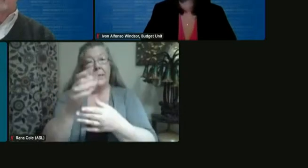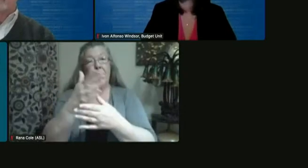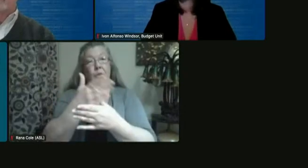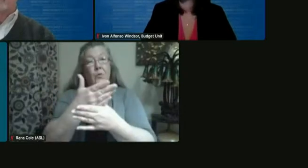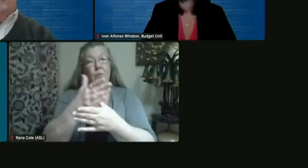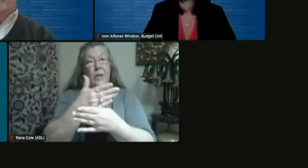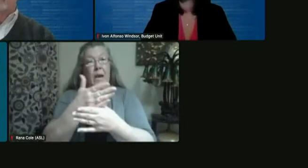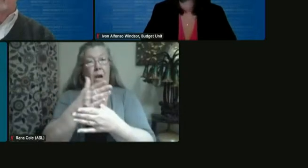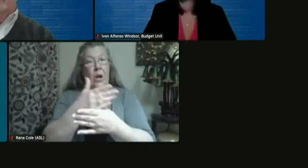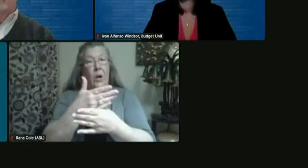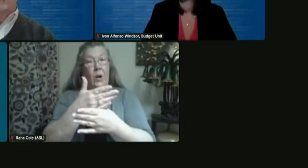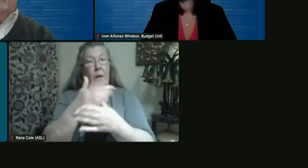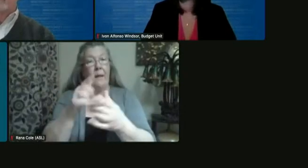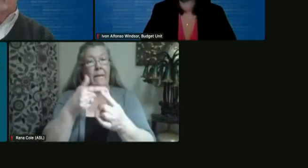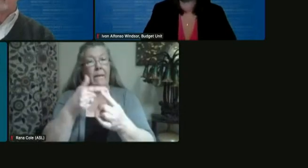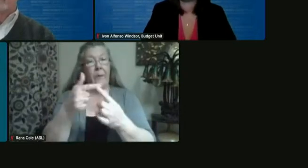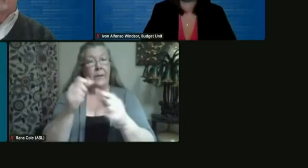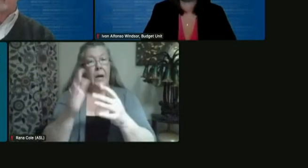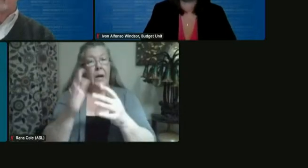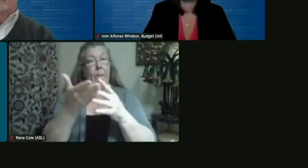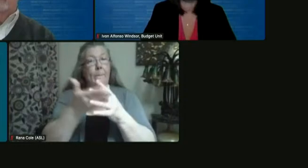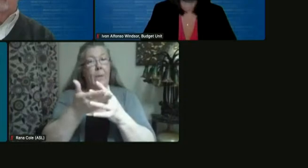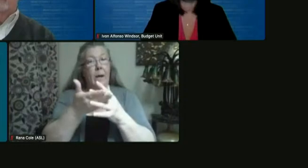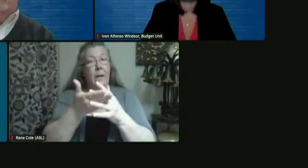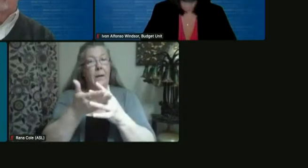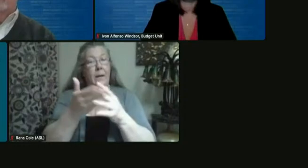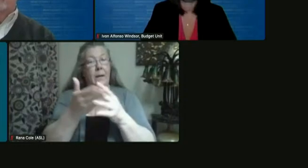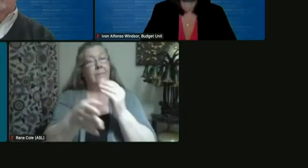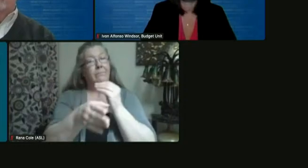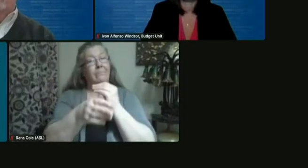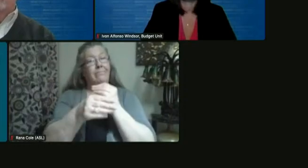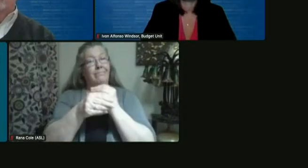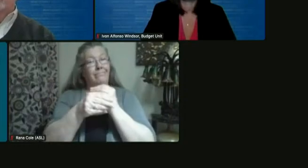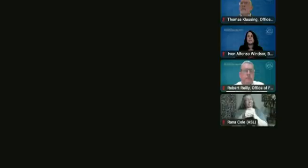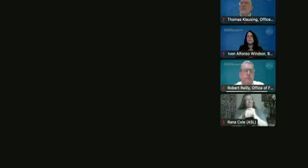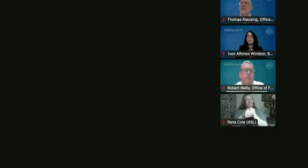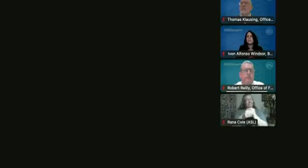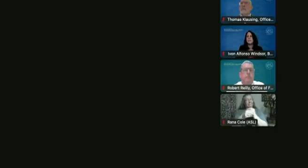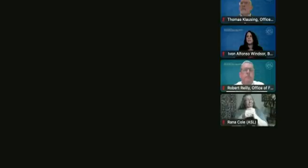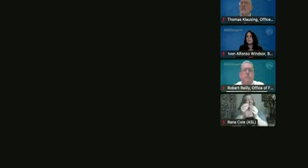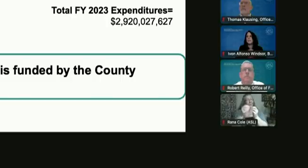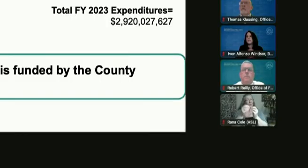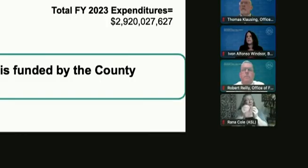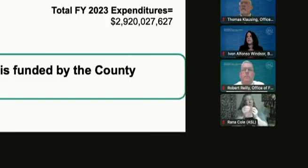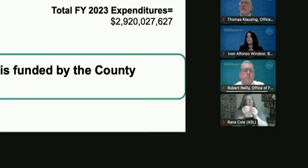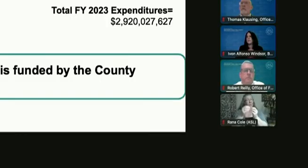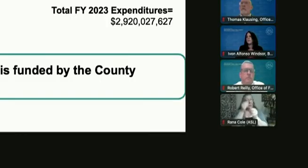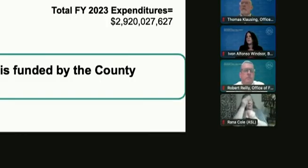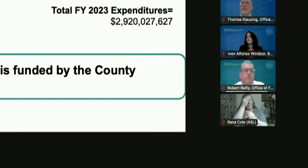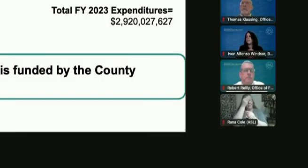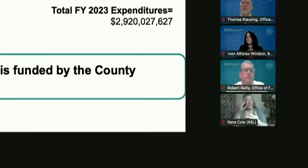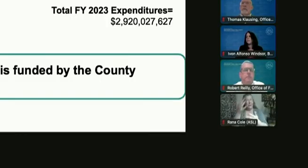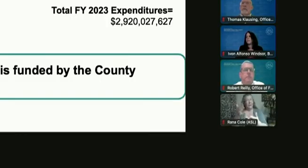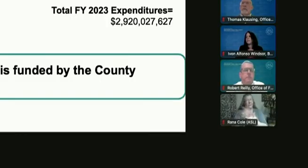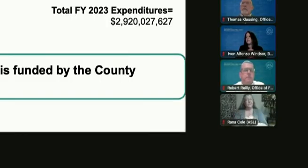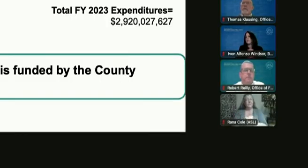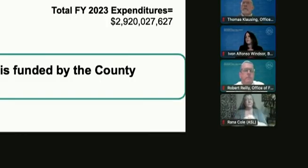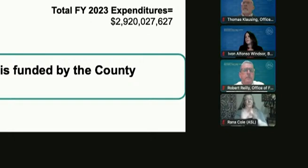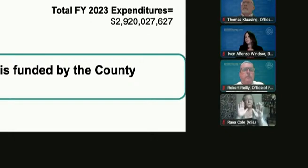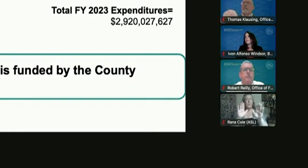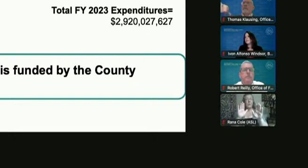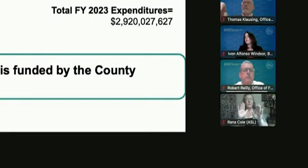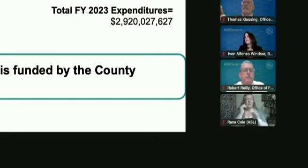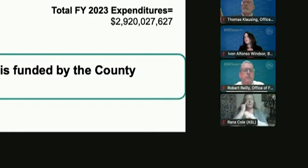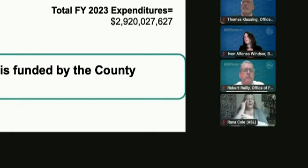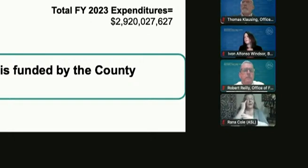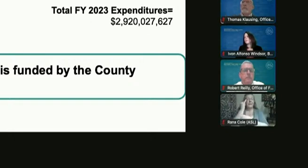take another break and take some questions there if we want to dive into information to share more deeply. That's a wonderful idea. So back to you. The slides are back